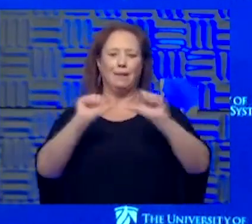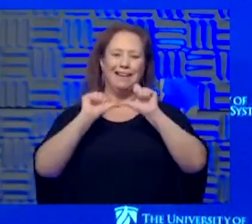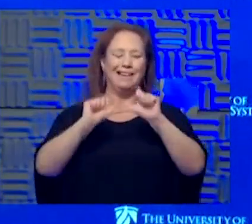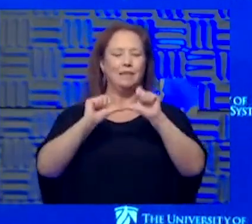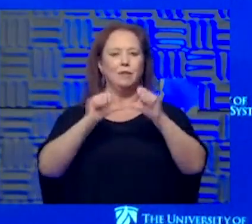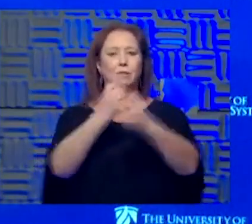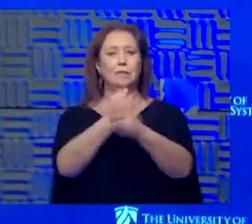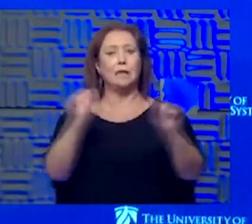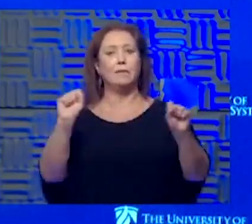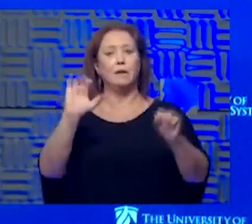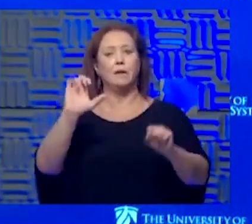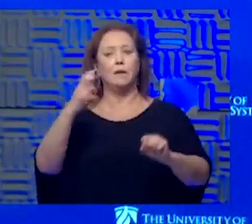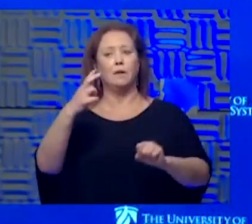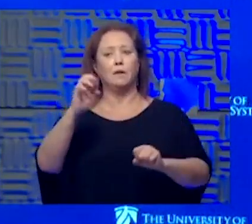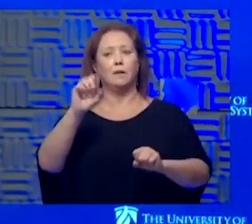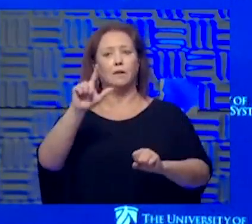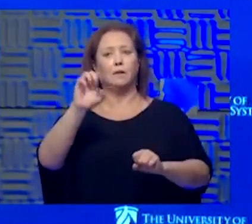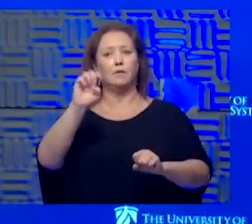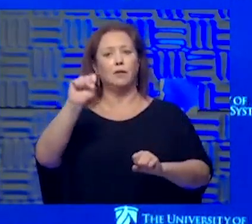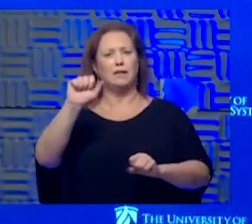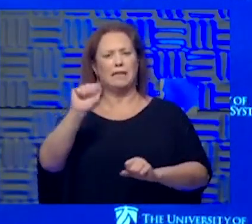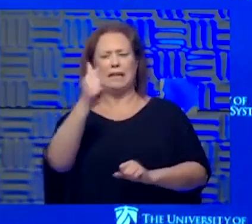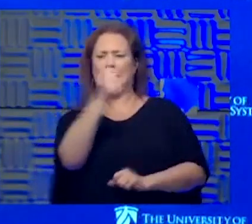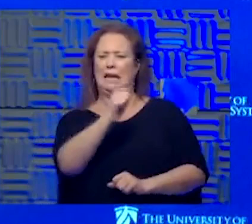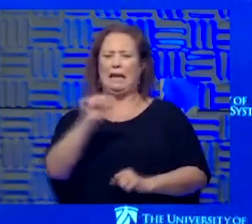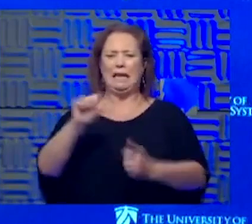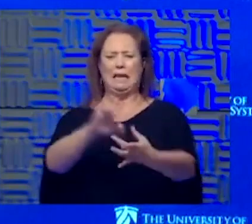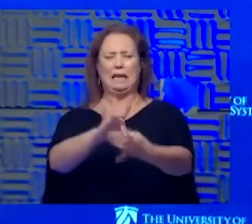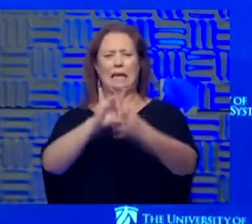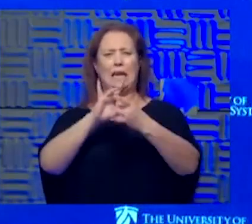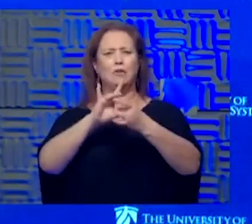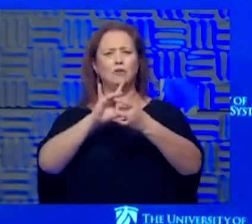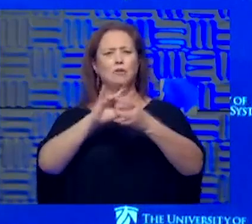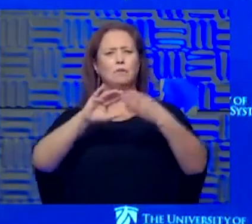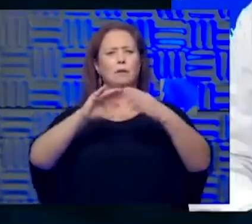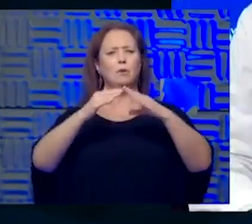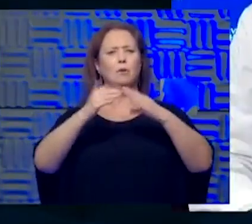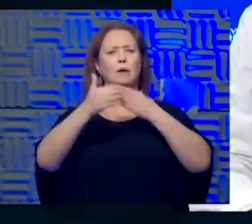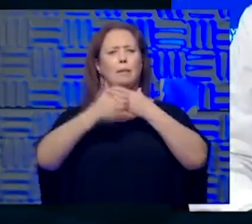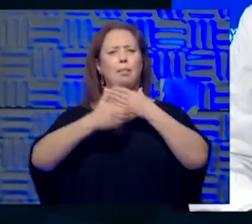so, Chelsea, have there been any outbreaks linked to a community blood bank that you're aware of?